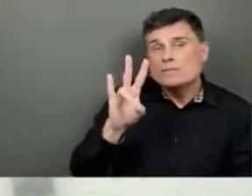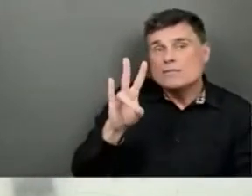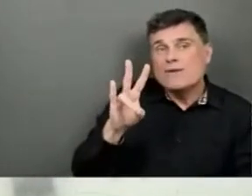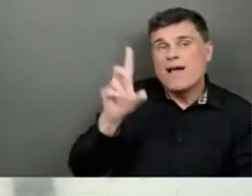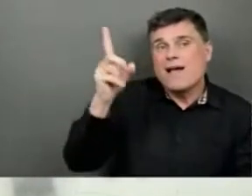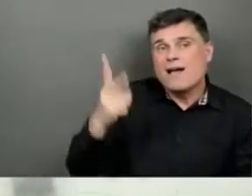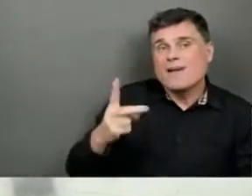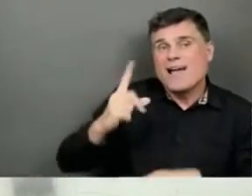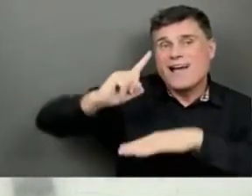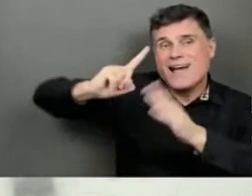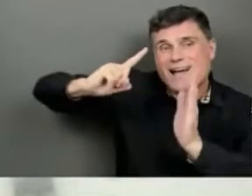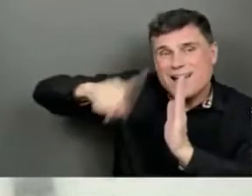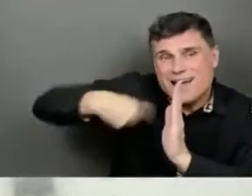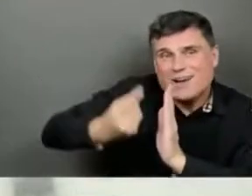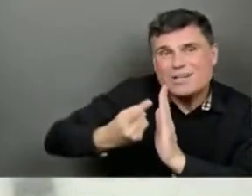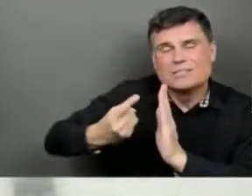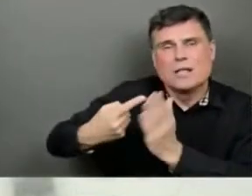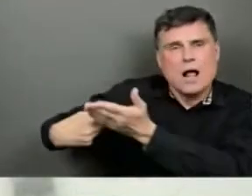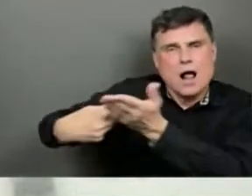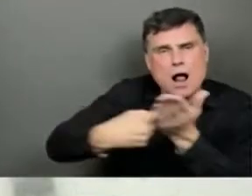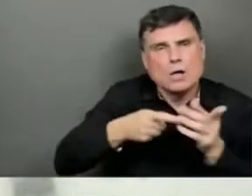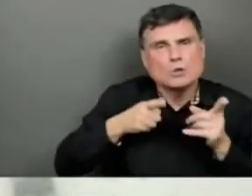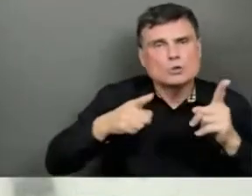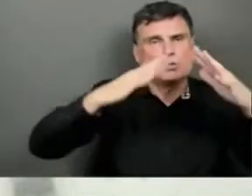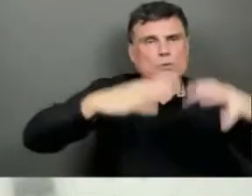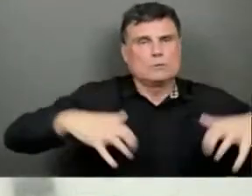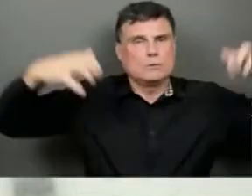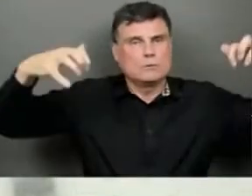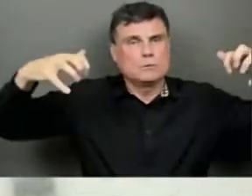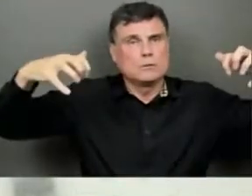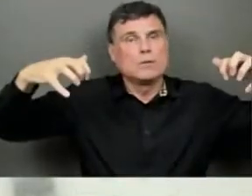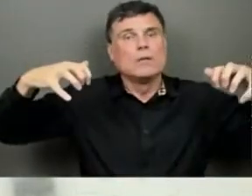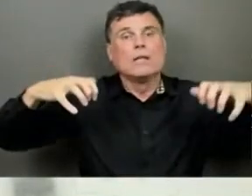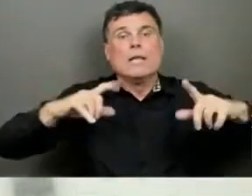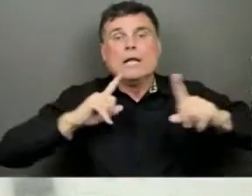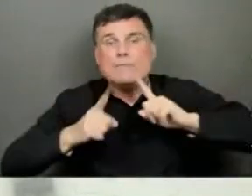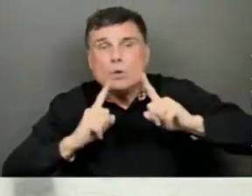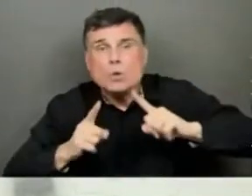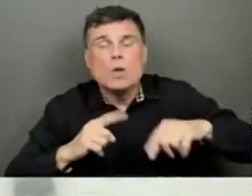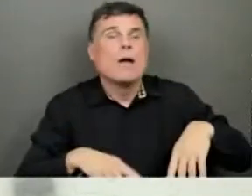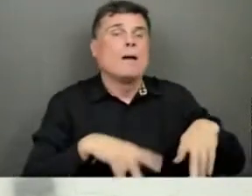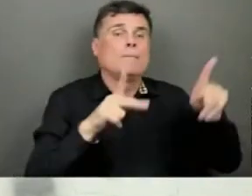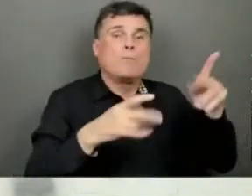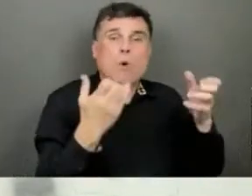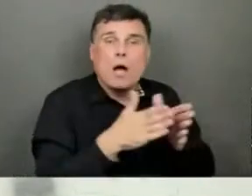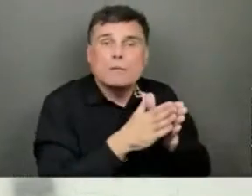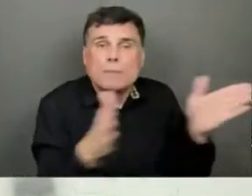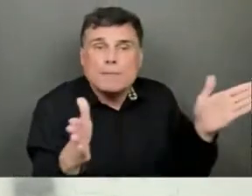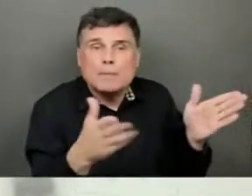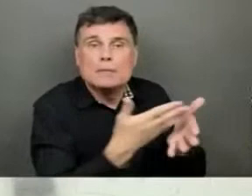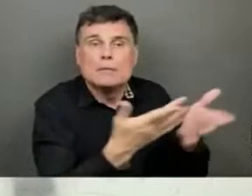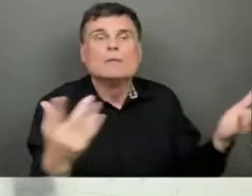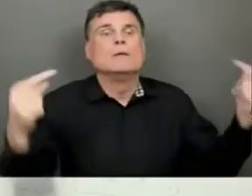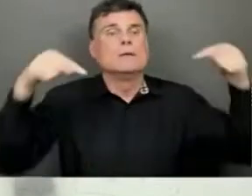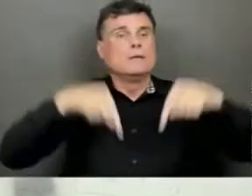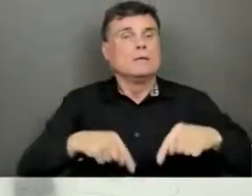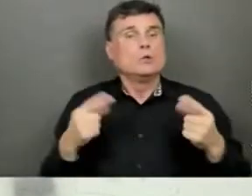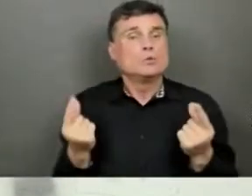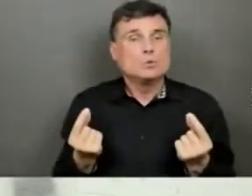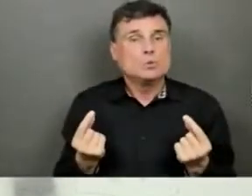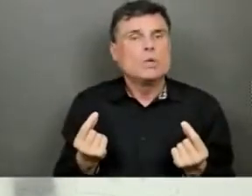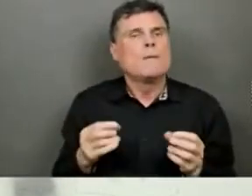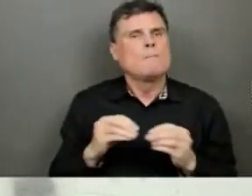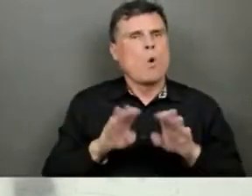that journalists have been long asking for, but members of the public as well, is it provides significantly more transparency and efficiency to